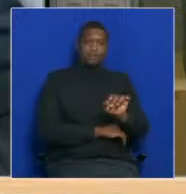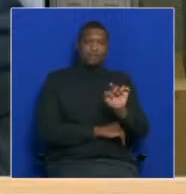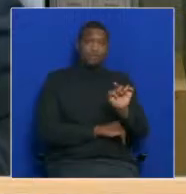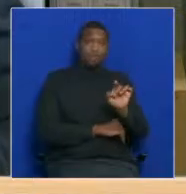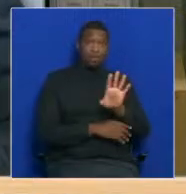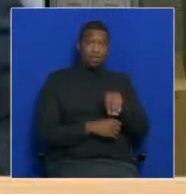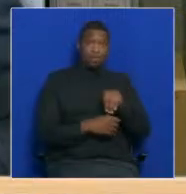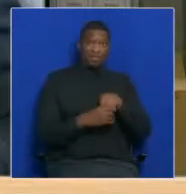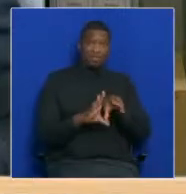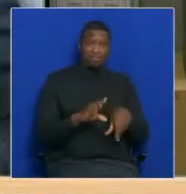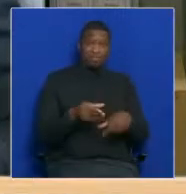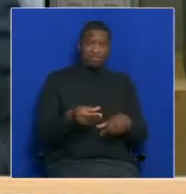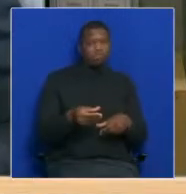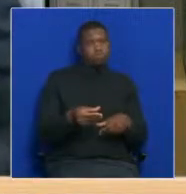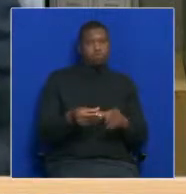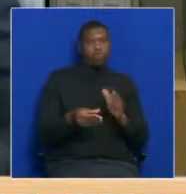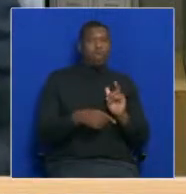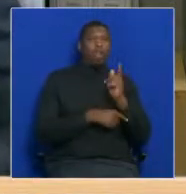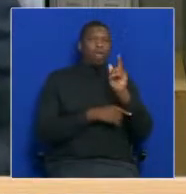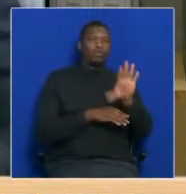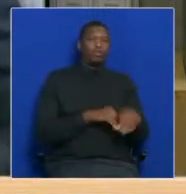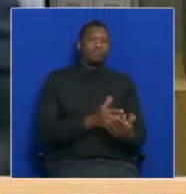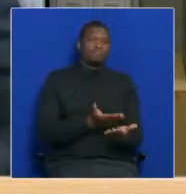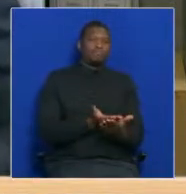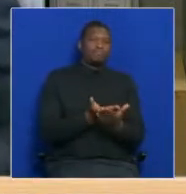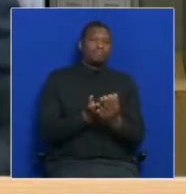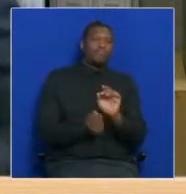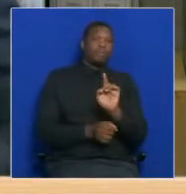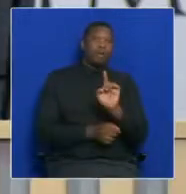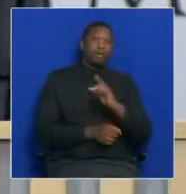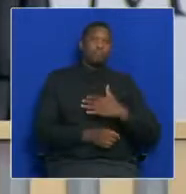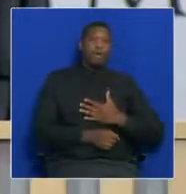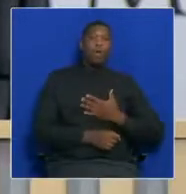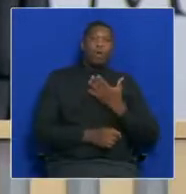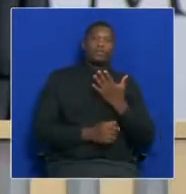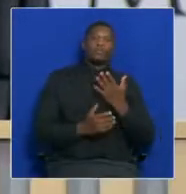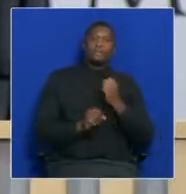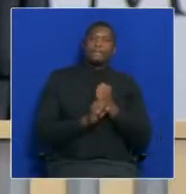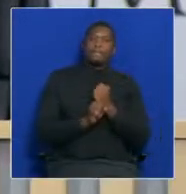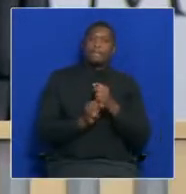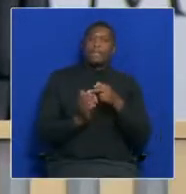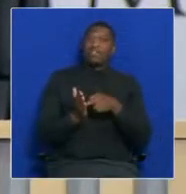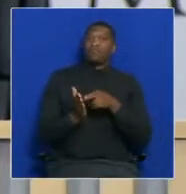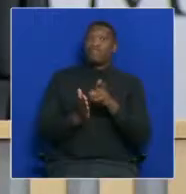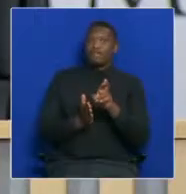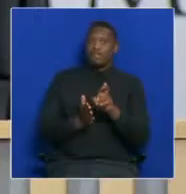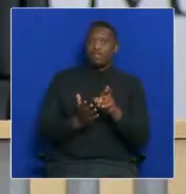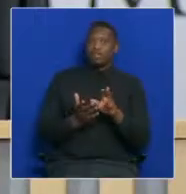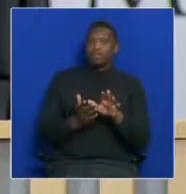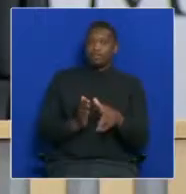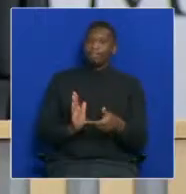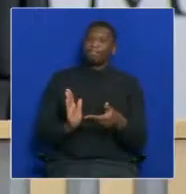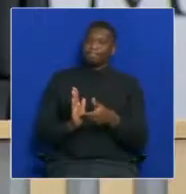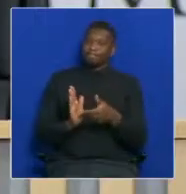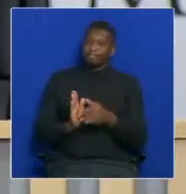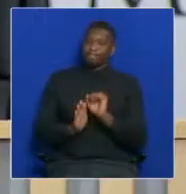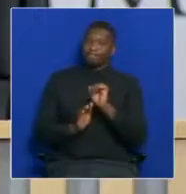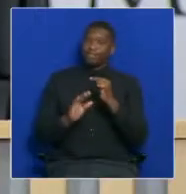upcoming testimony, but I would like to make reference to the fact of her sending the